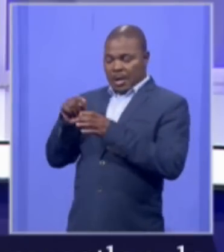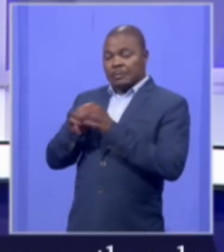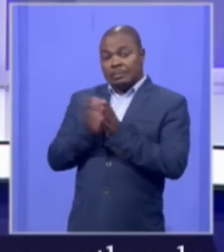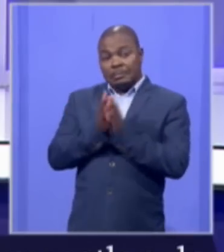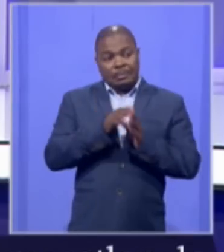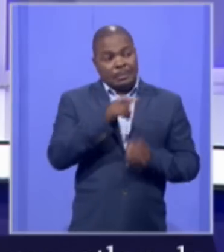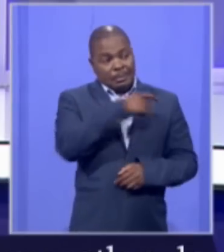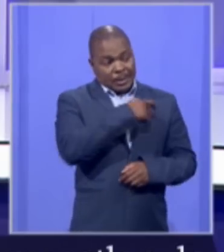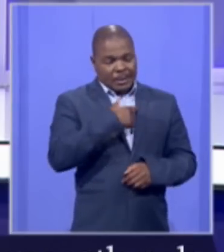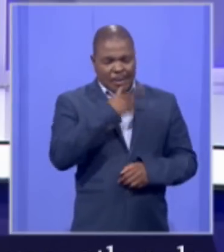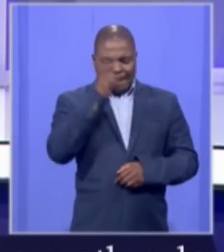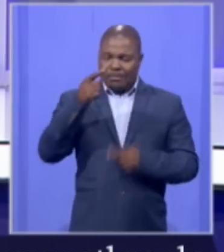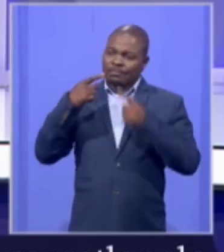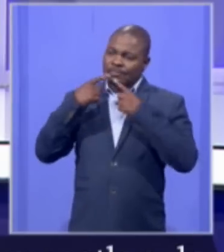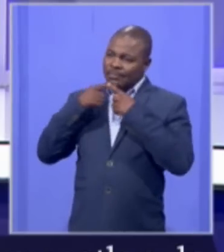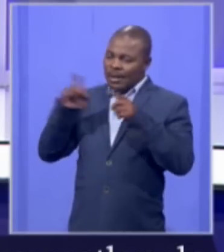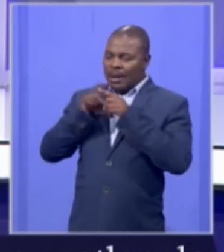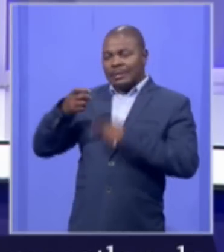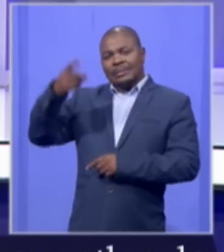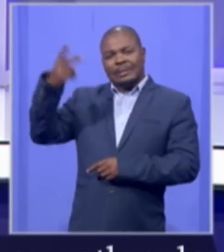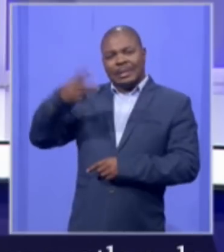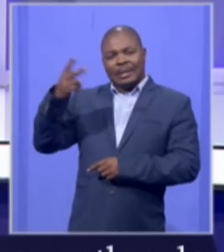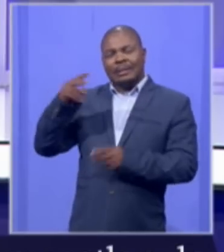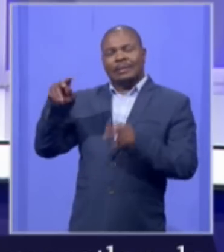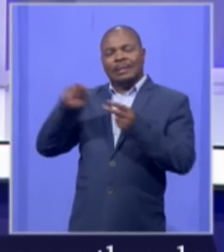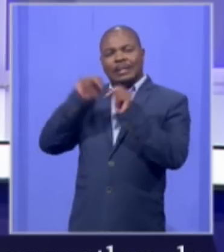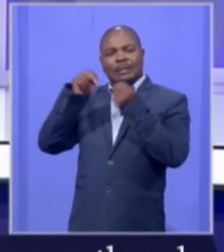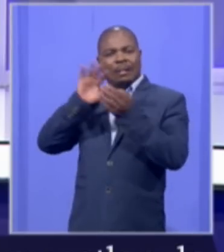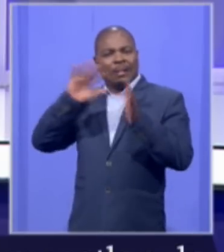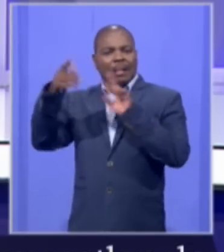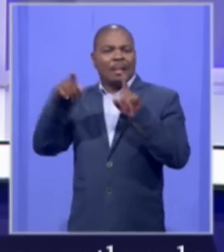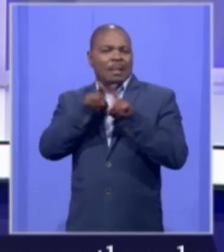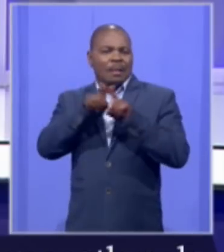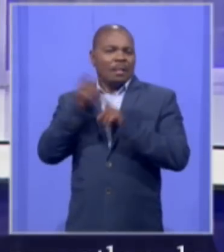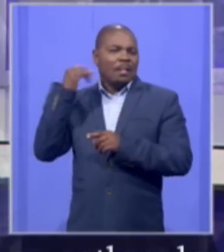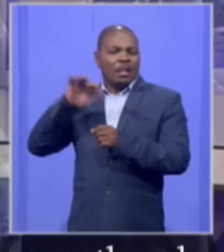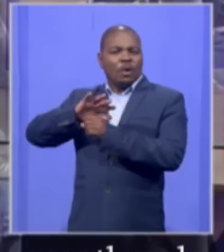hlatha taba yeo bjalo ka leuba la bobedi ka nageng go latela leuba la COVID-19.